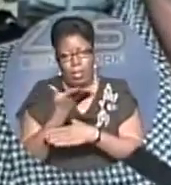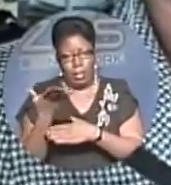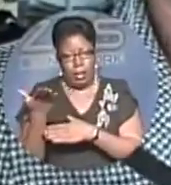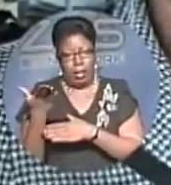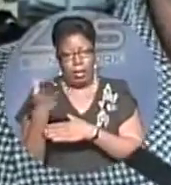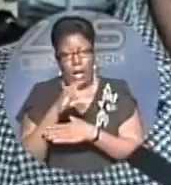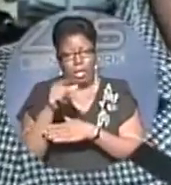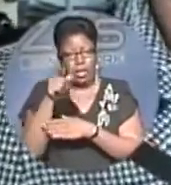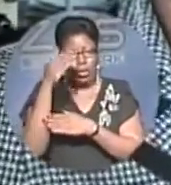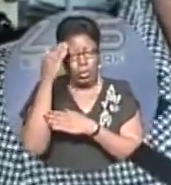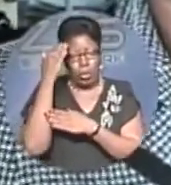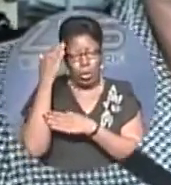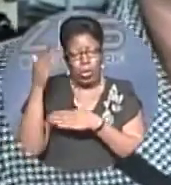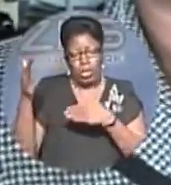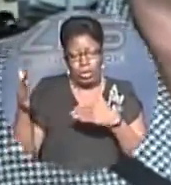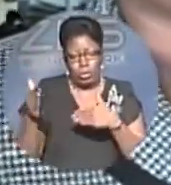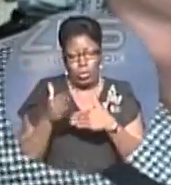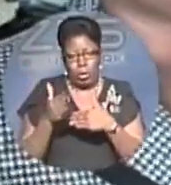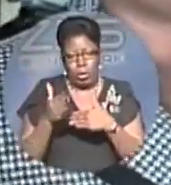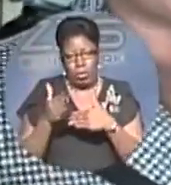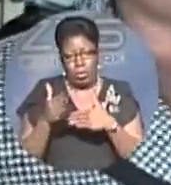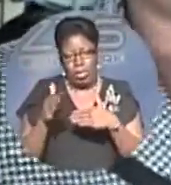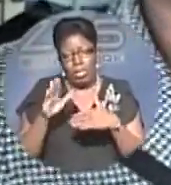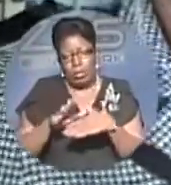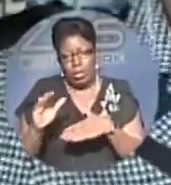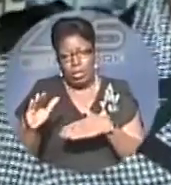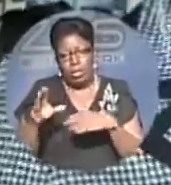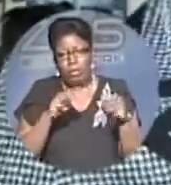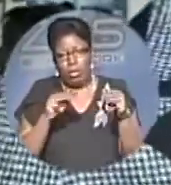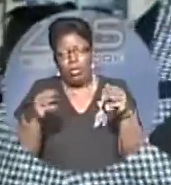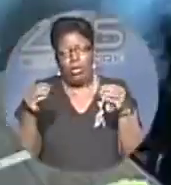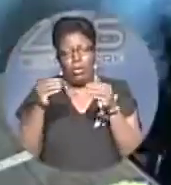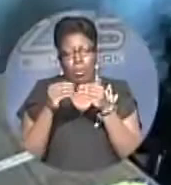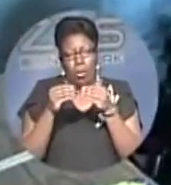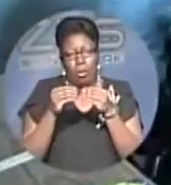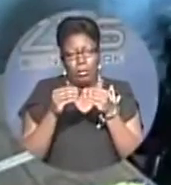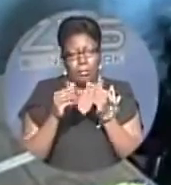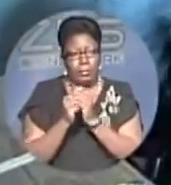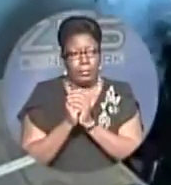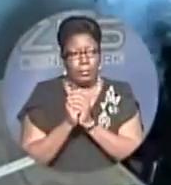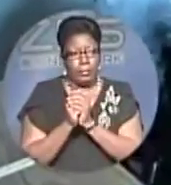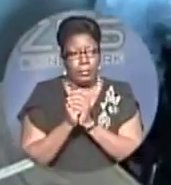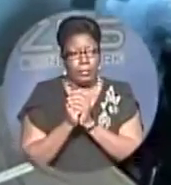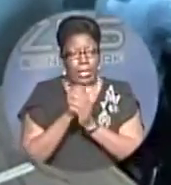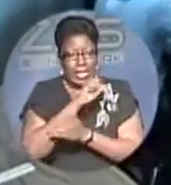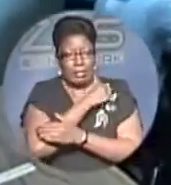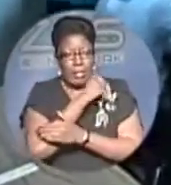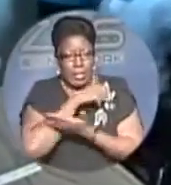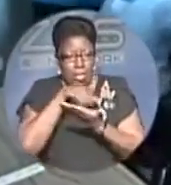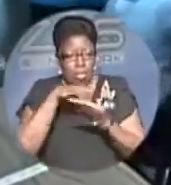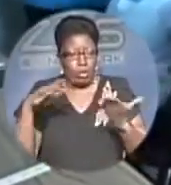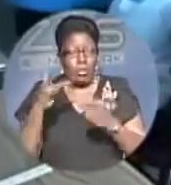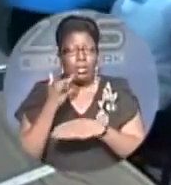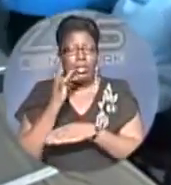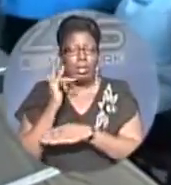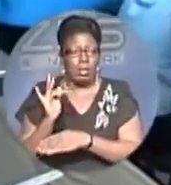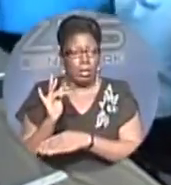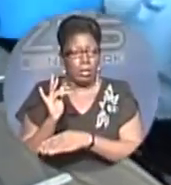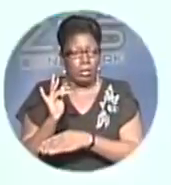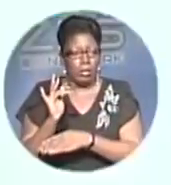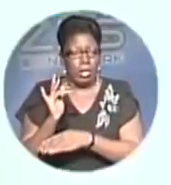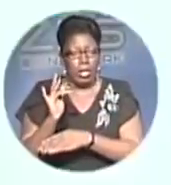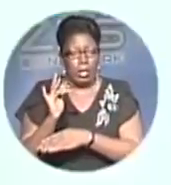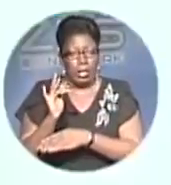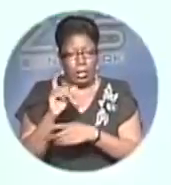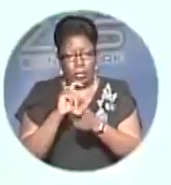And, you know, the smaller ones tend to move about more. So that's been a bit of a challenge. Smith and her students are in luck. The work to repair